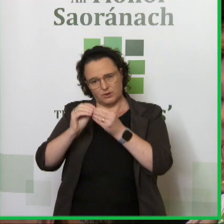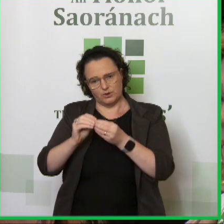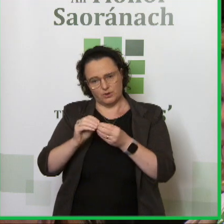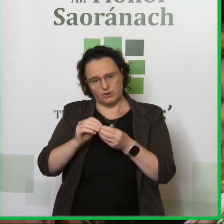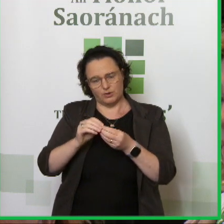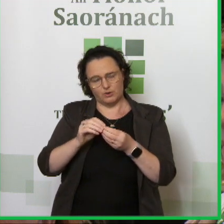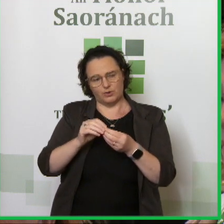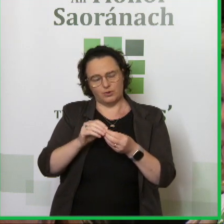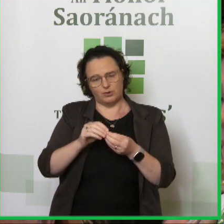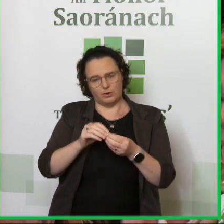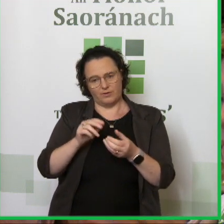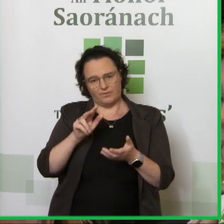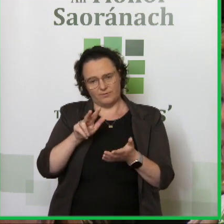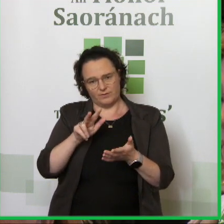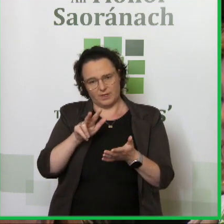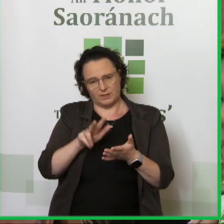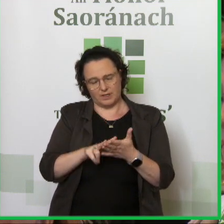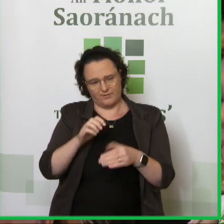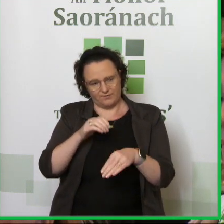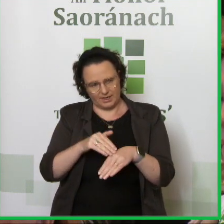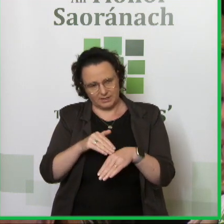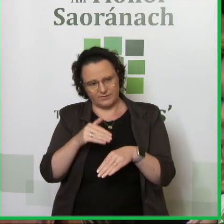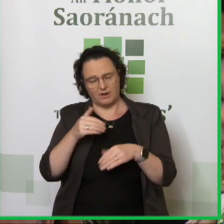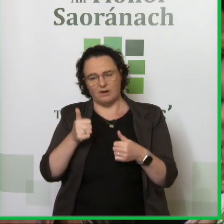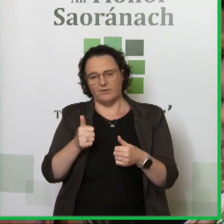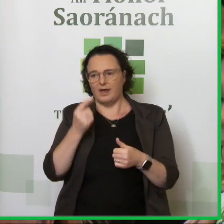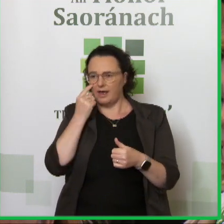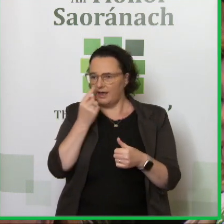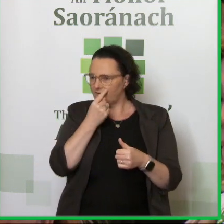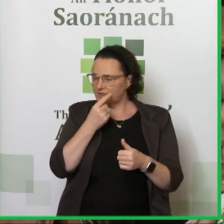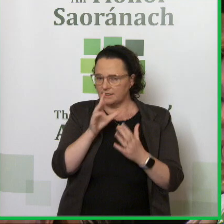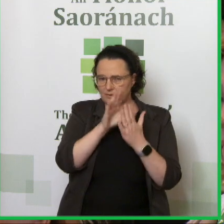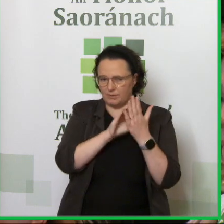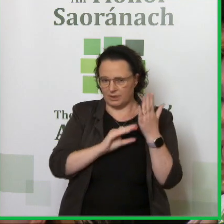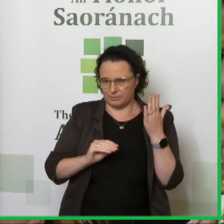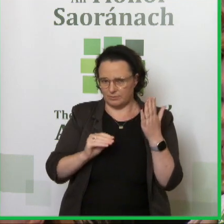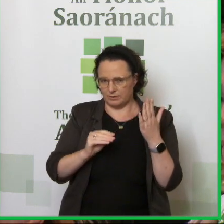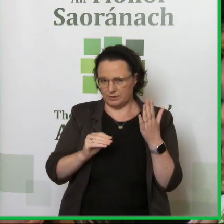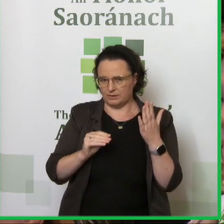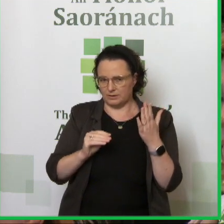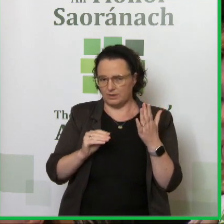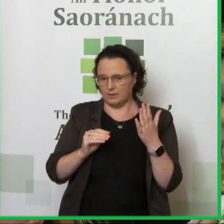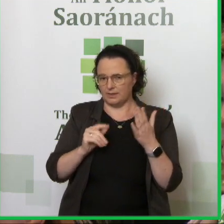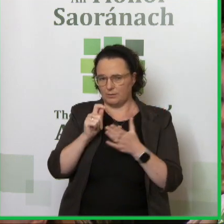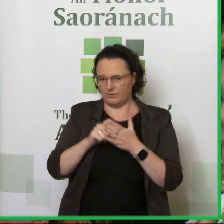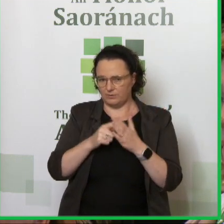the effectiveness of evidence models that we are voted before,